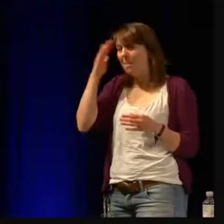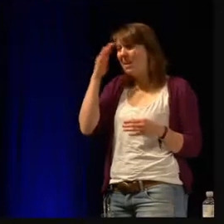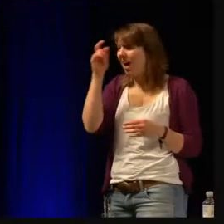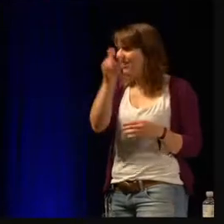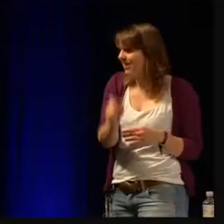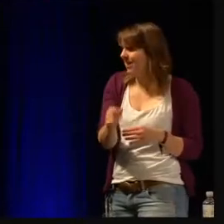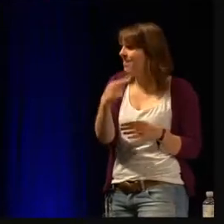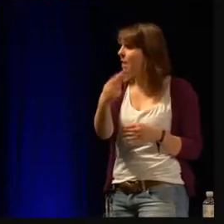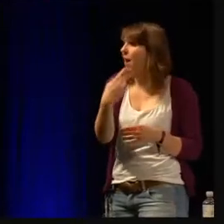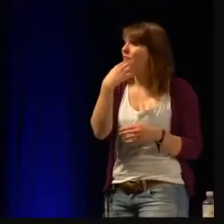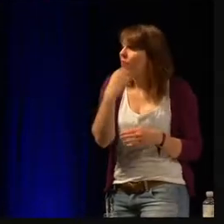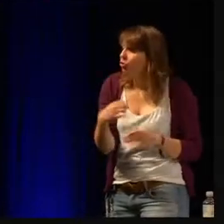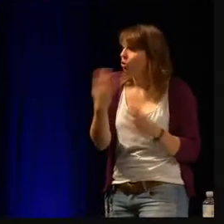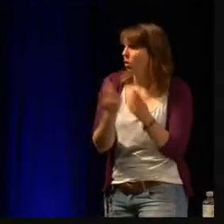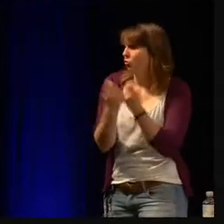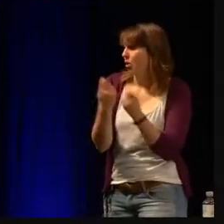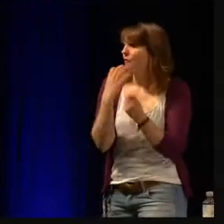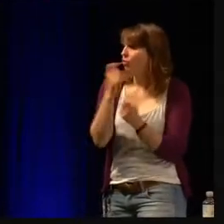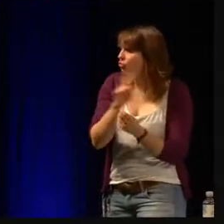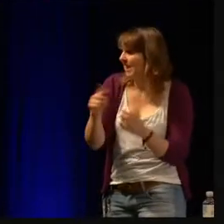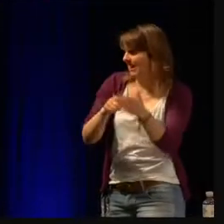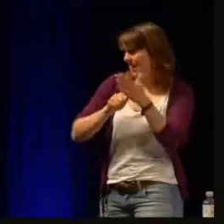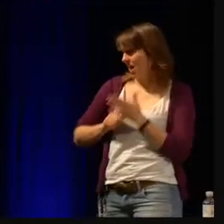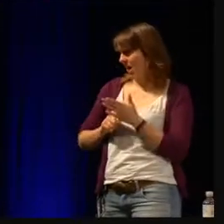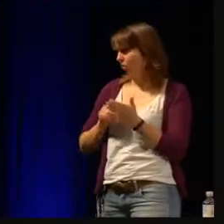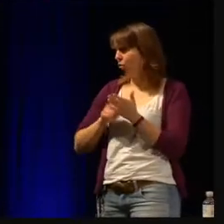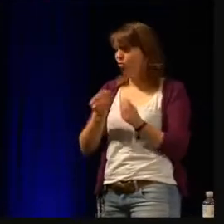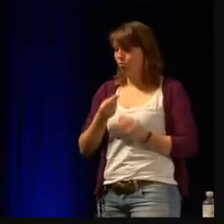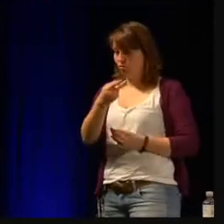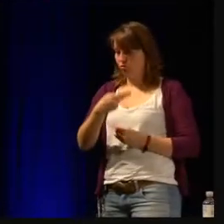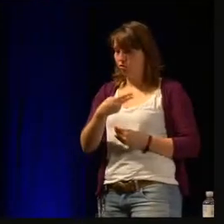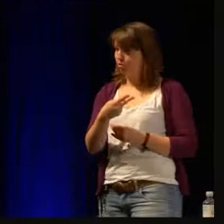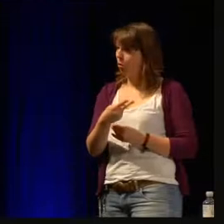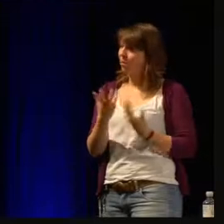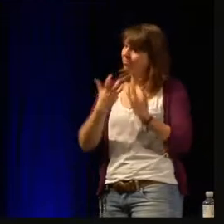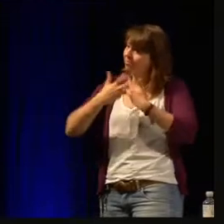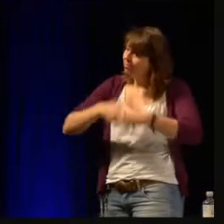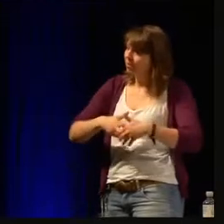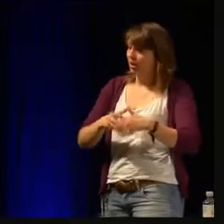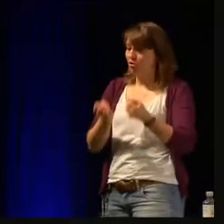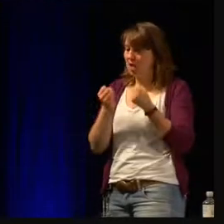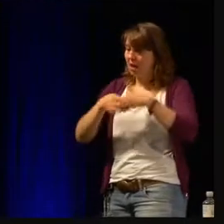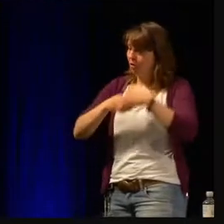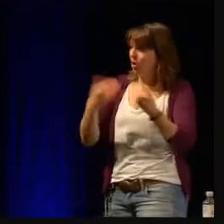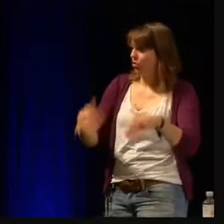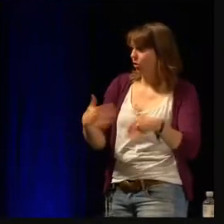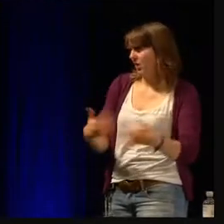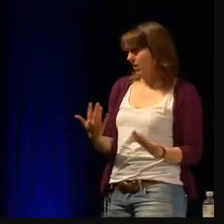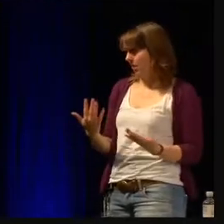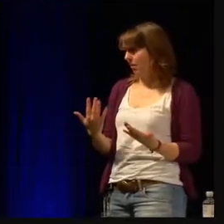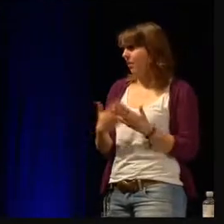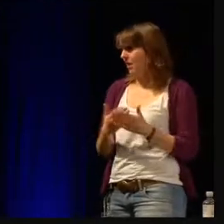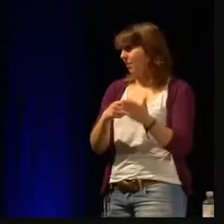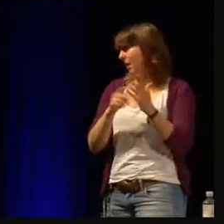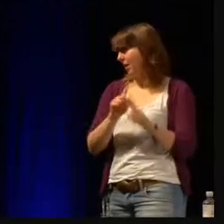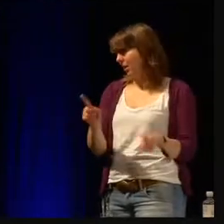They think that their friends don't share stuff with them because they are not very close friends, they don't know each other